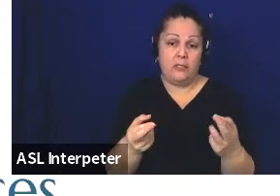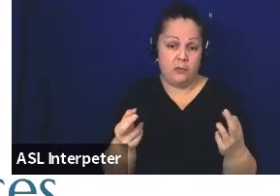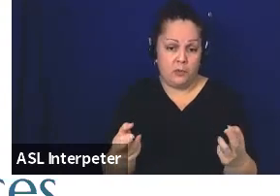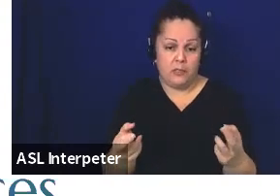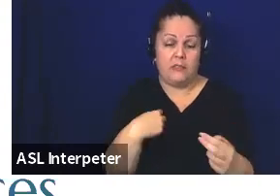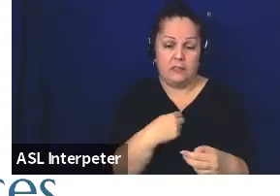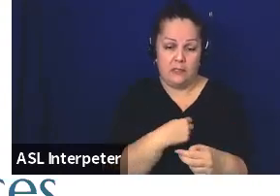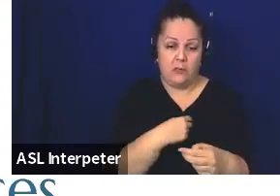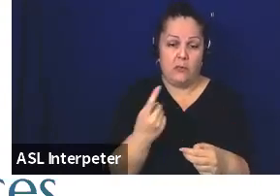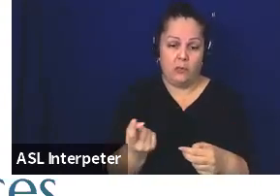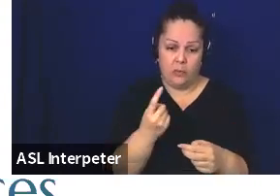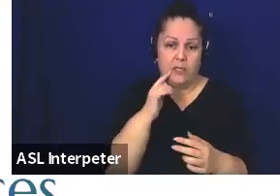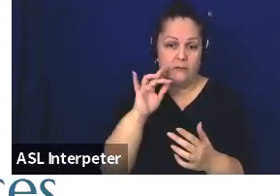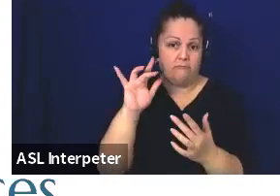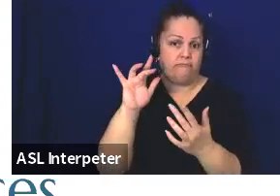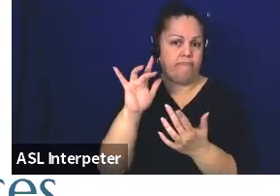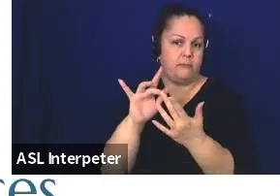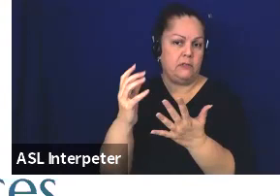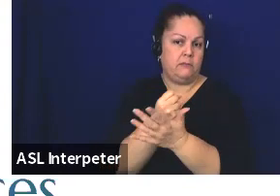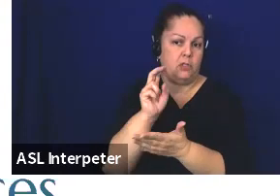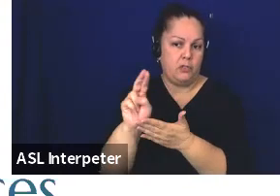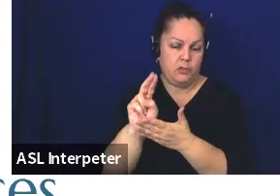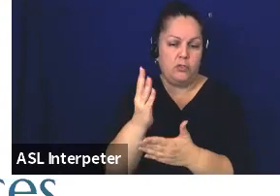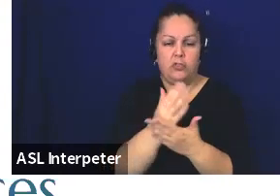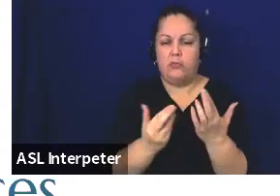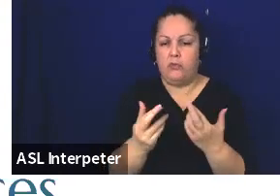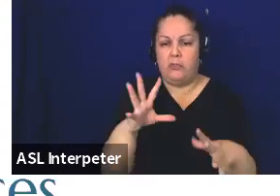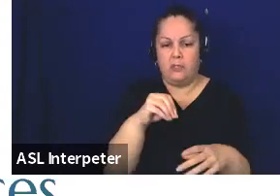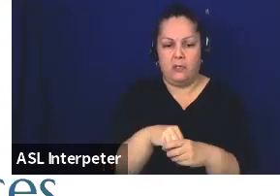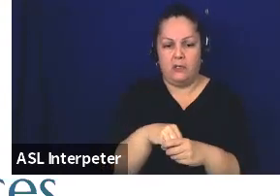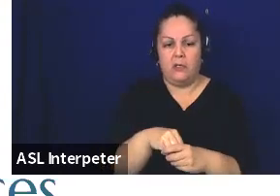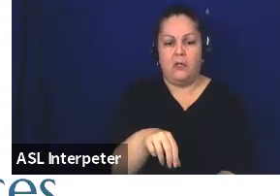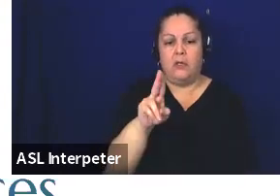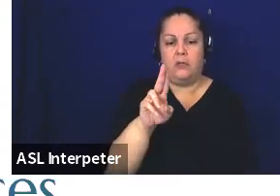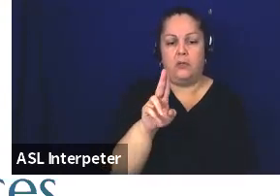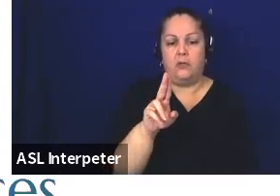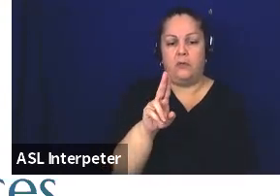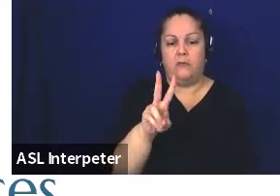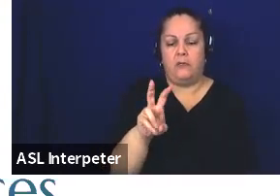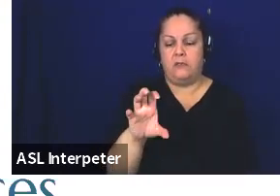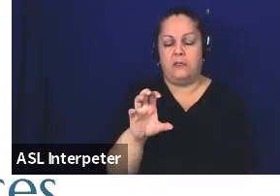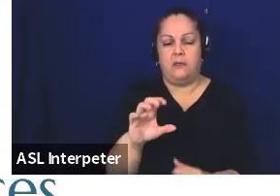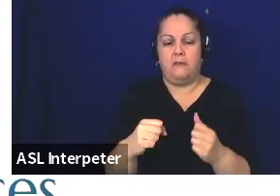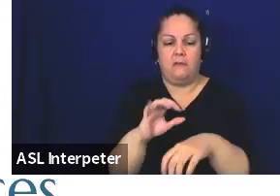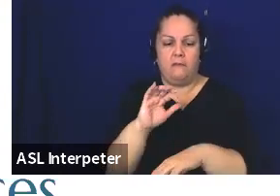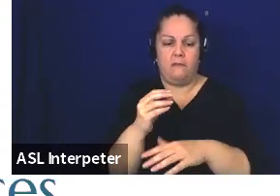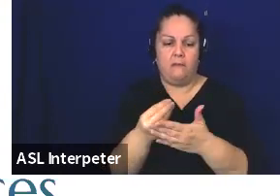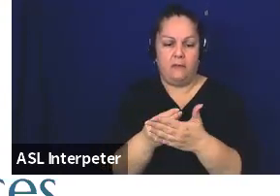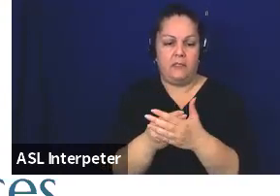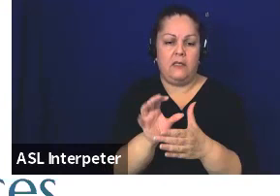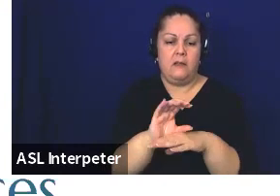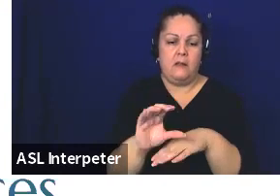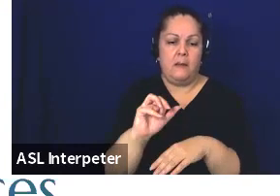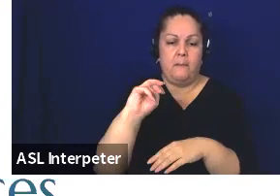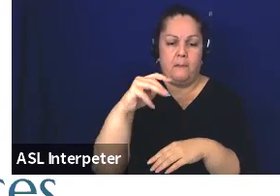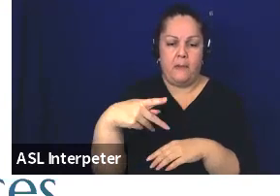we can all tap into. And some of these resources include the OVC funded Human Trafficking Services and Task Forces map,